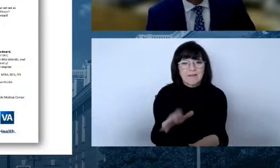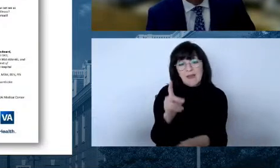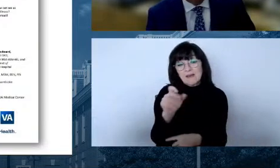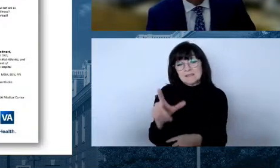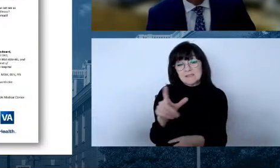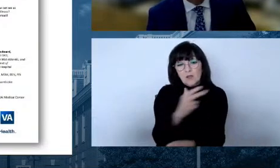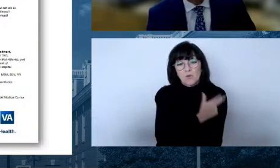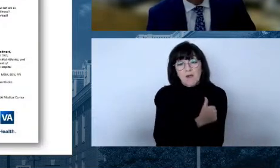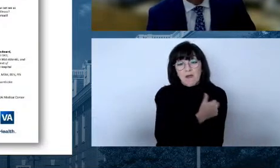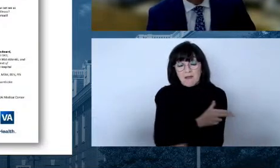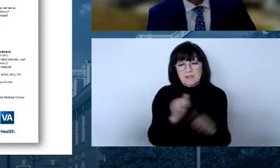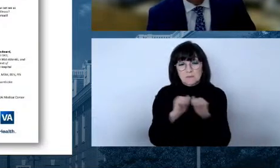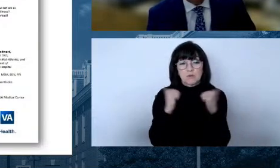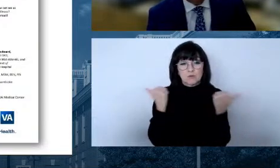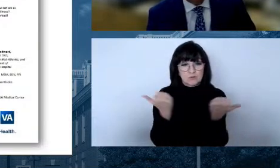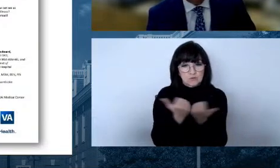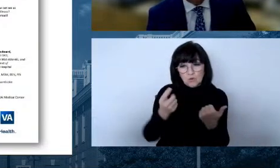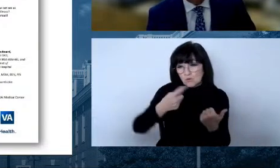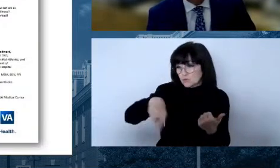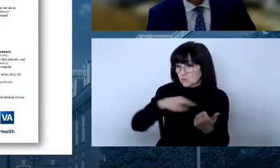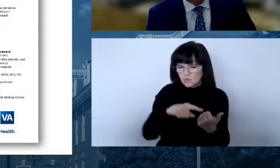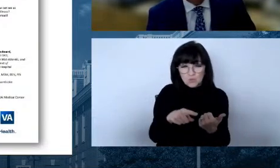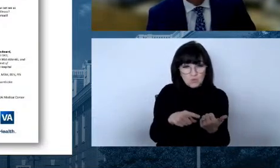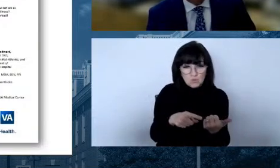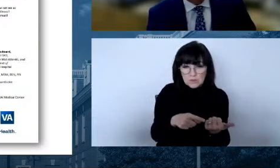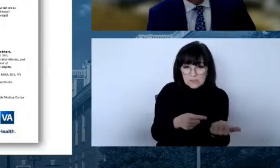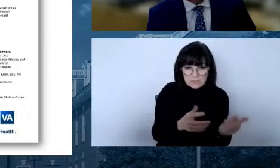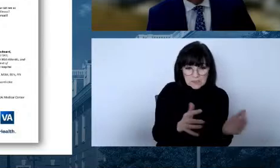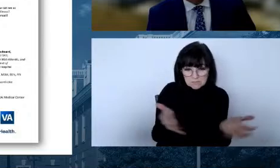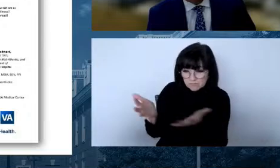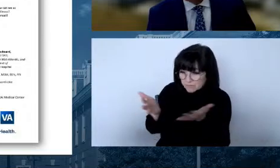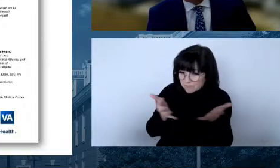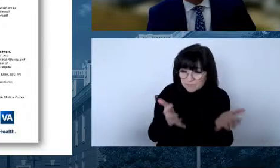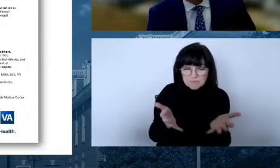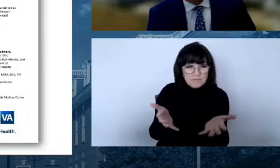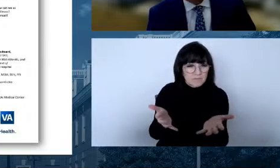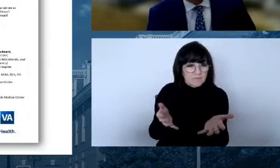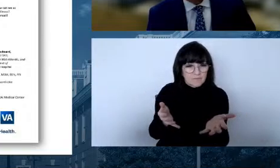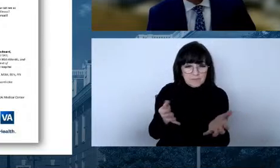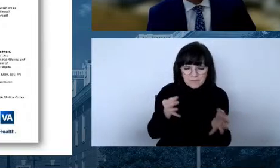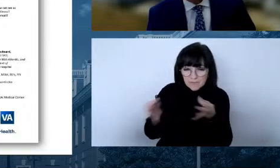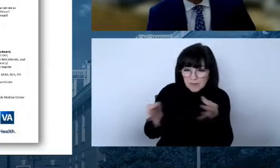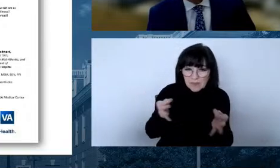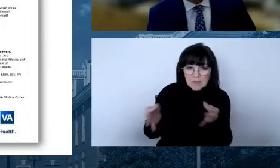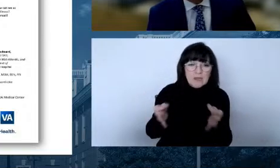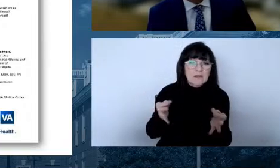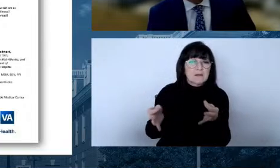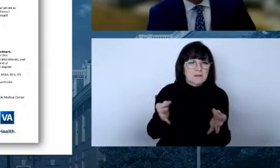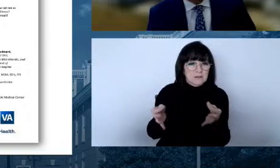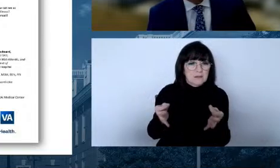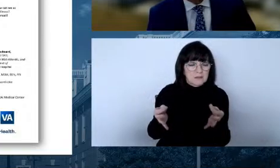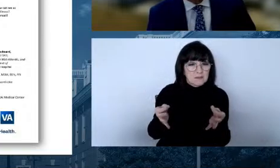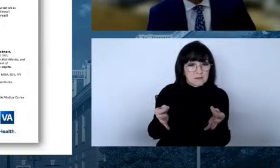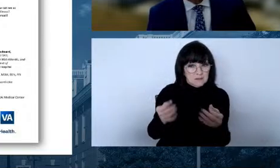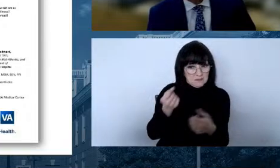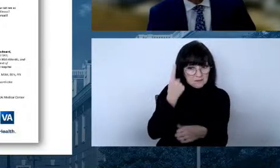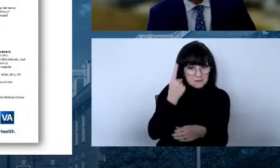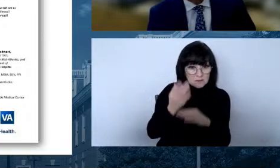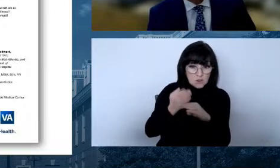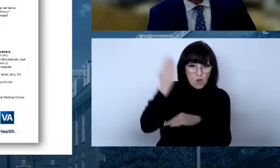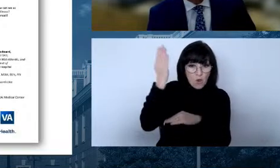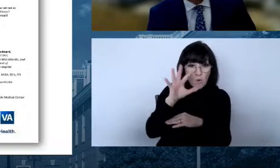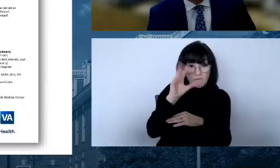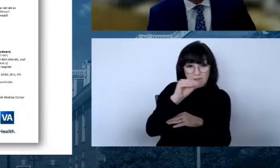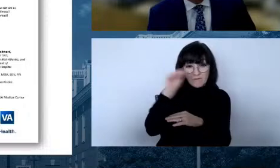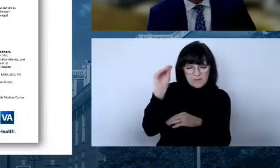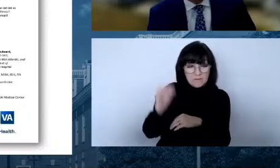about how difficult the situation it is right now. If hospitals have over 50% of their beds occupied by COVID patients in a